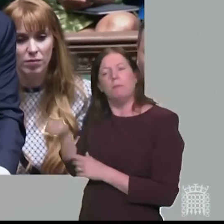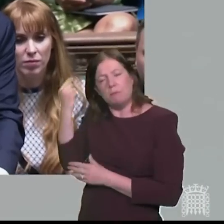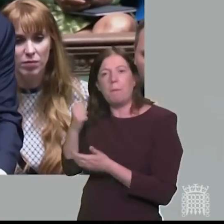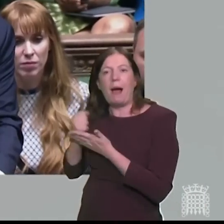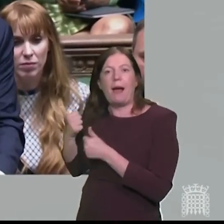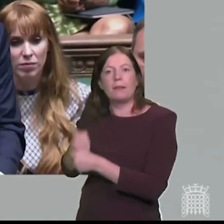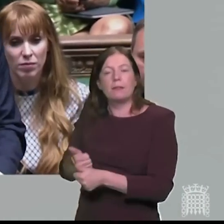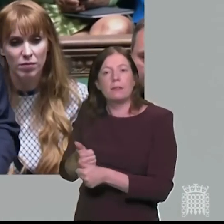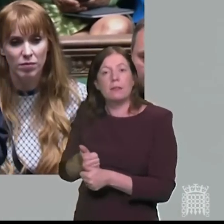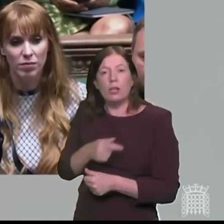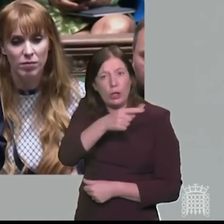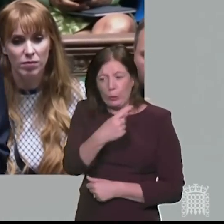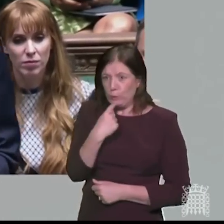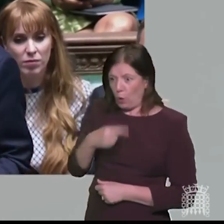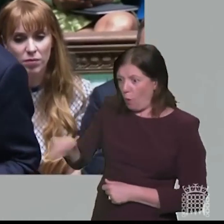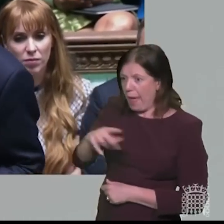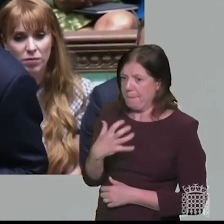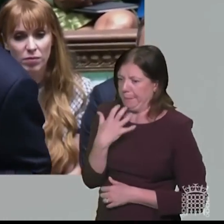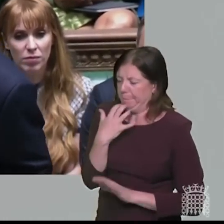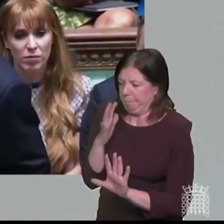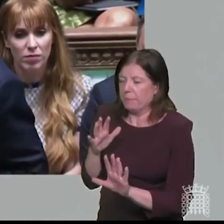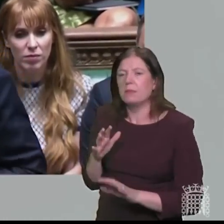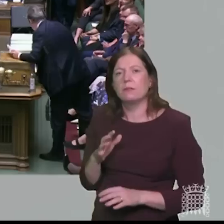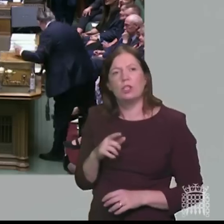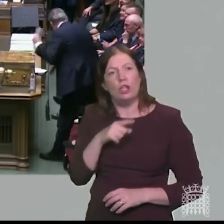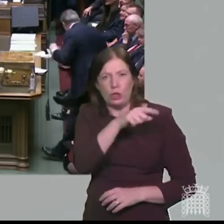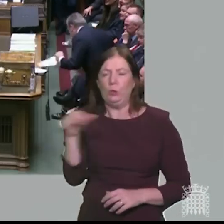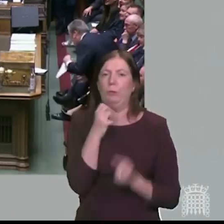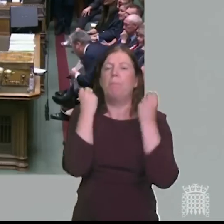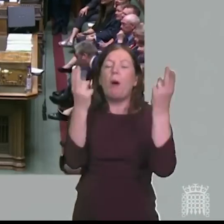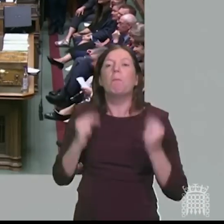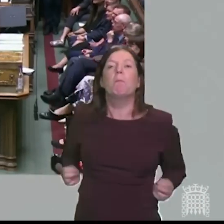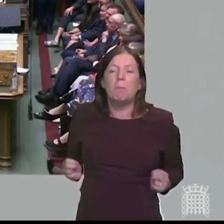country and holding their nerve, why doesn't he try and locate his?